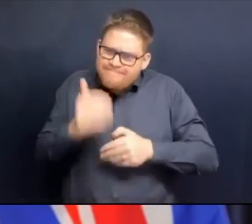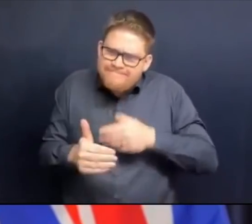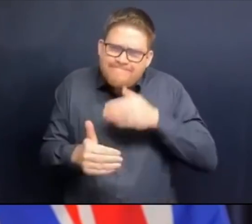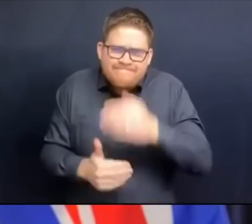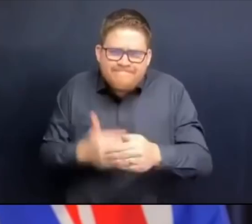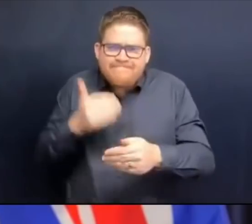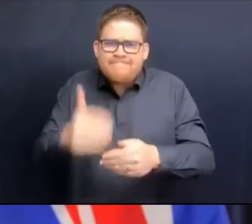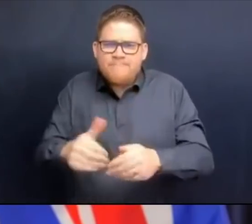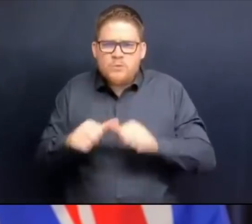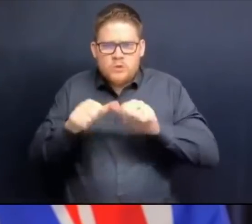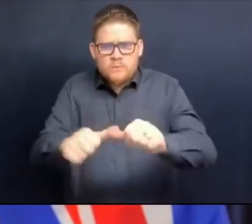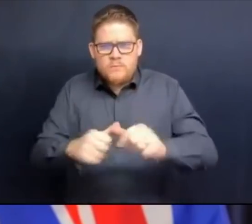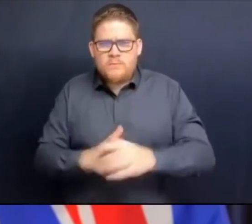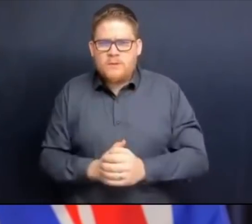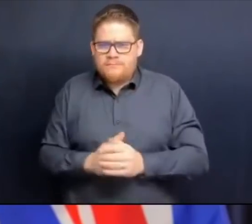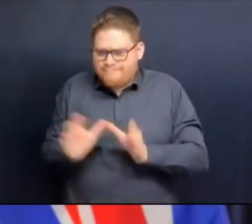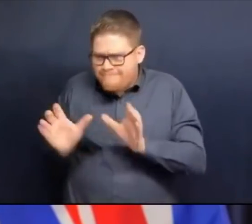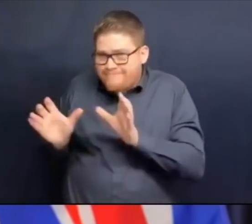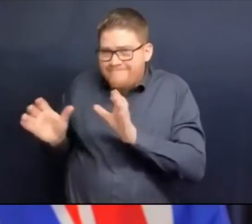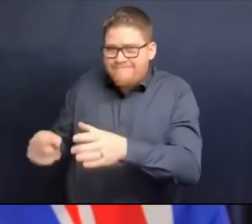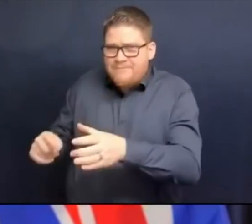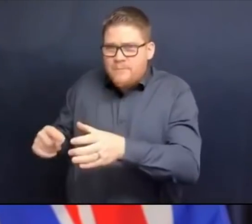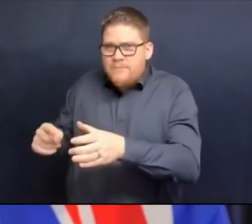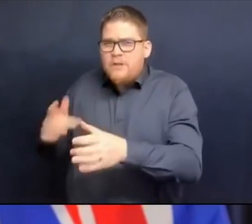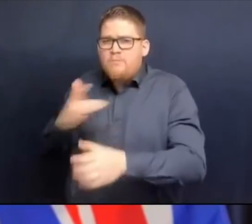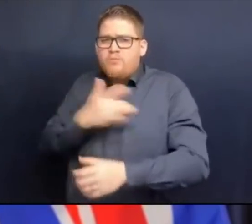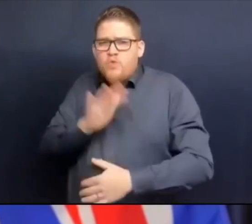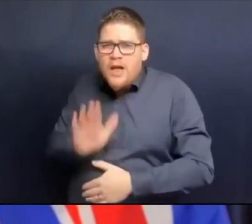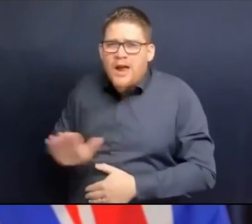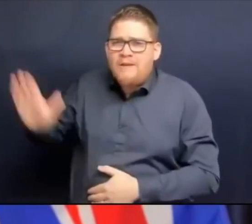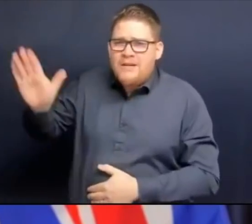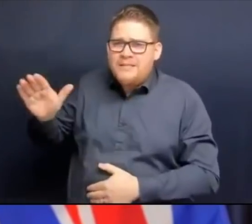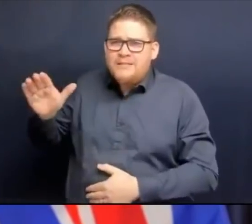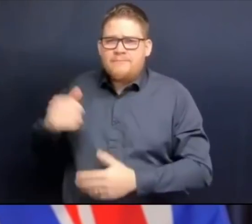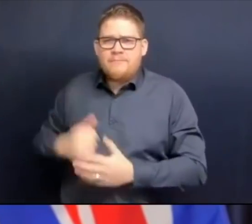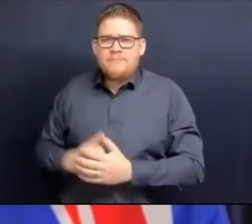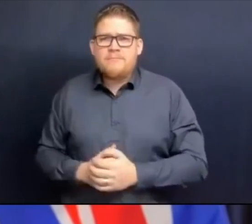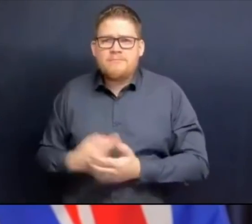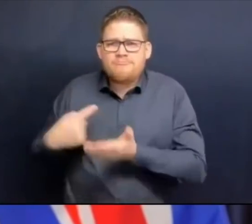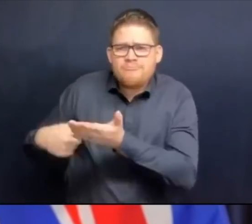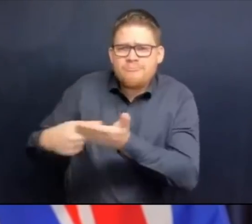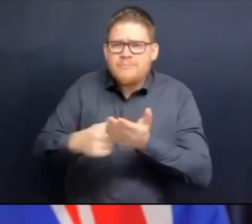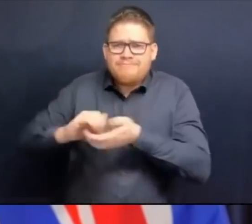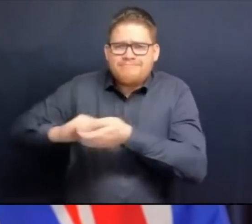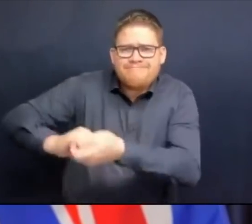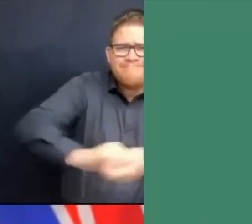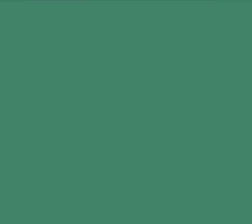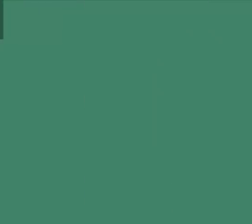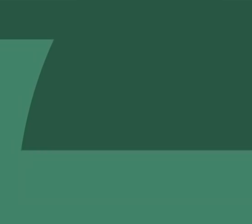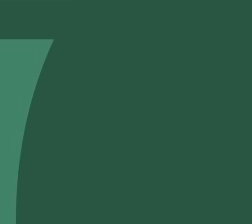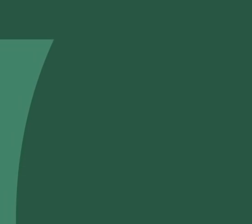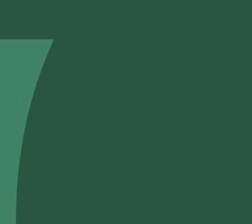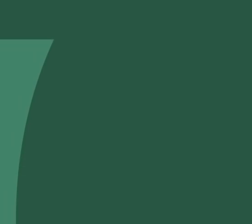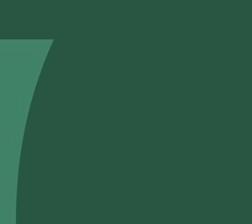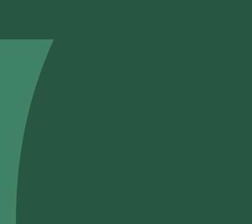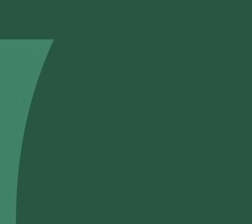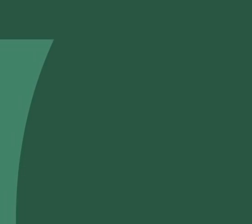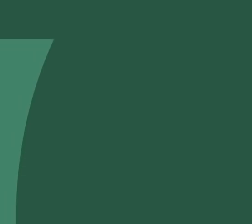spirit as a province, as a people, and as a healthcare system in the days and the weeks and the months to come.